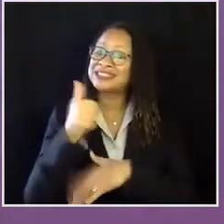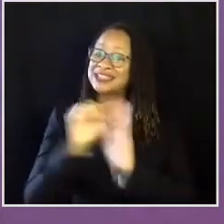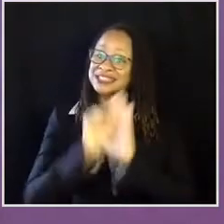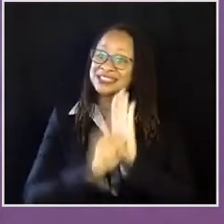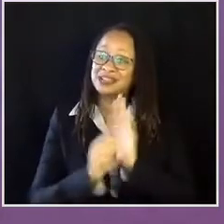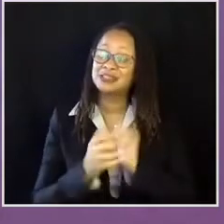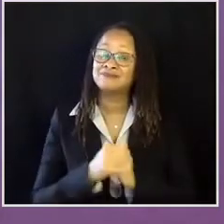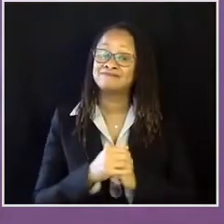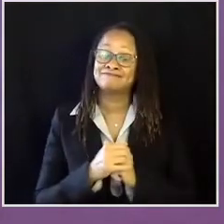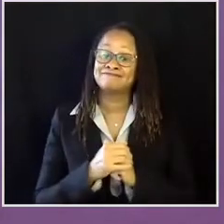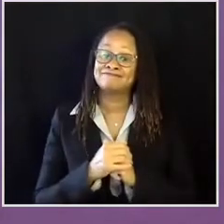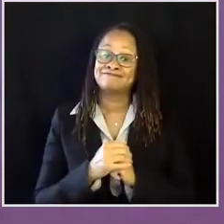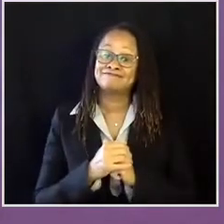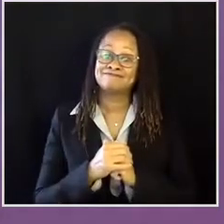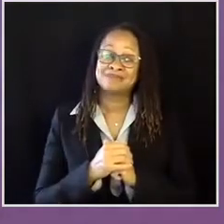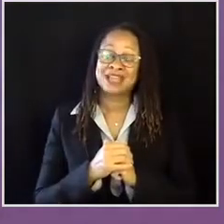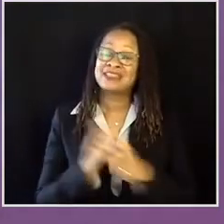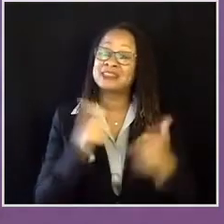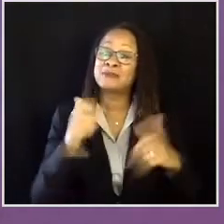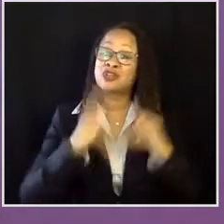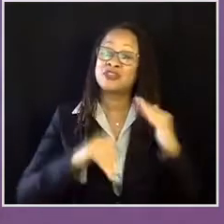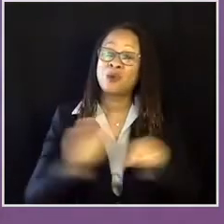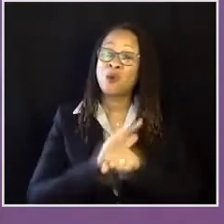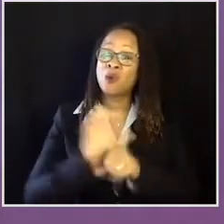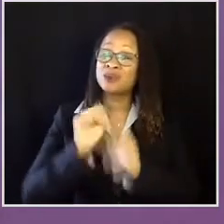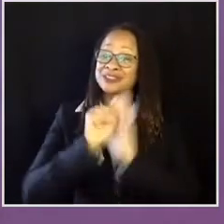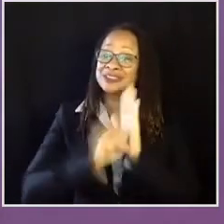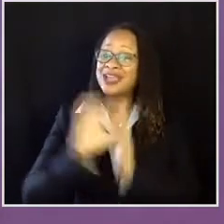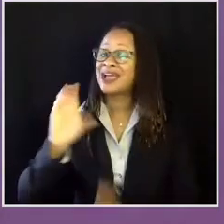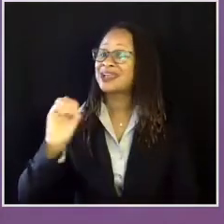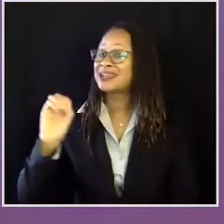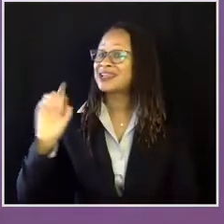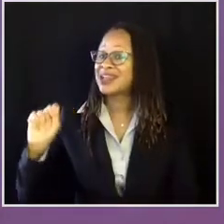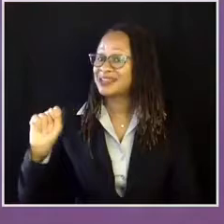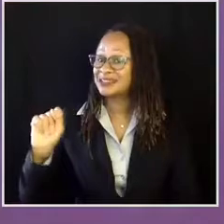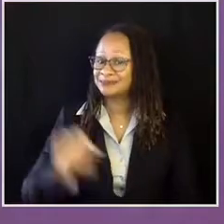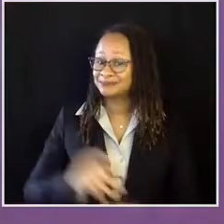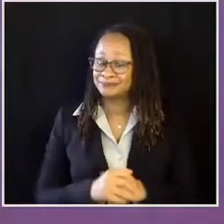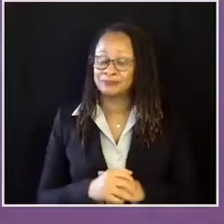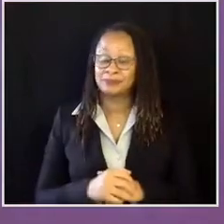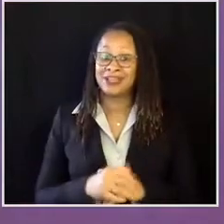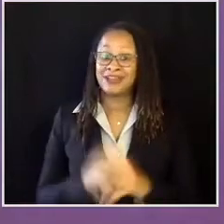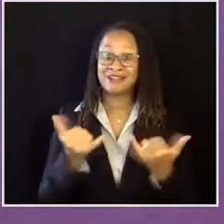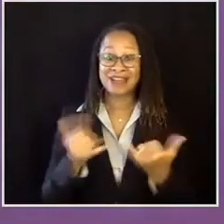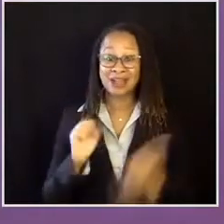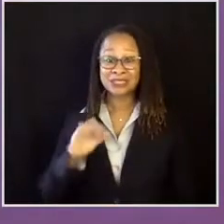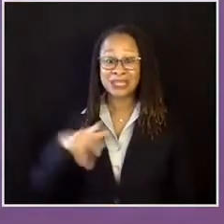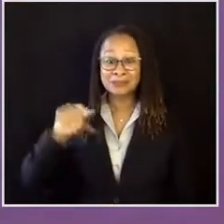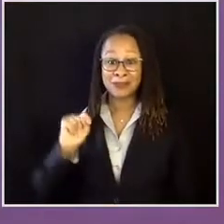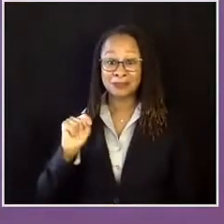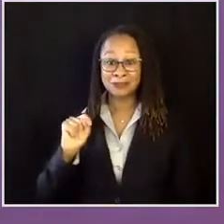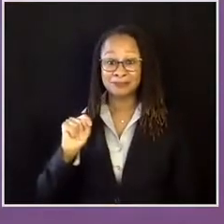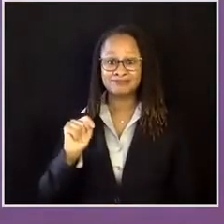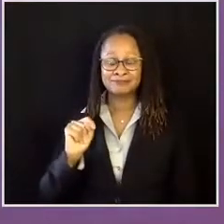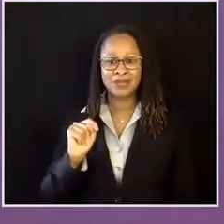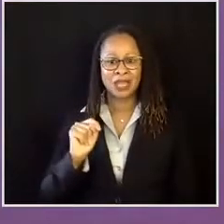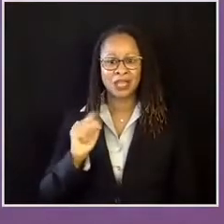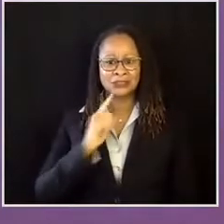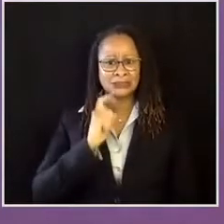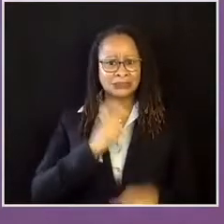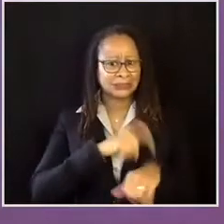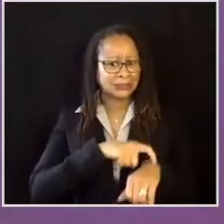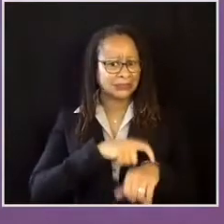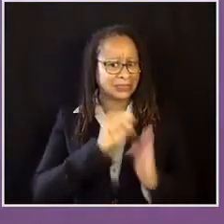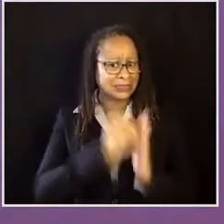entire state of Connecticut. And it's only September. California's wildfire season typically runs